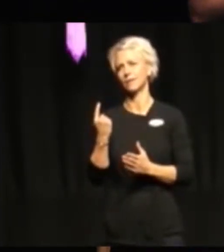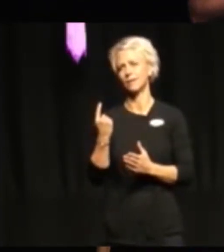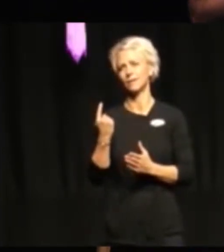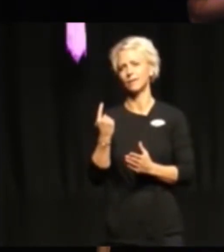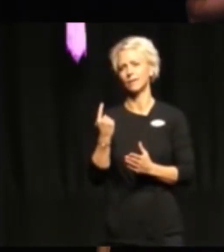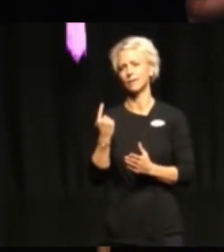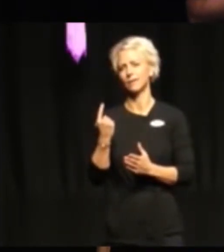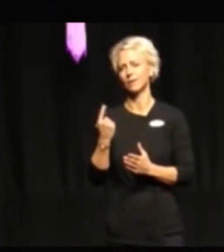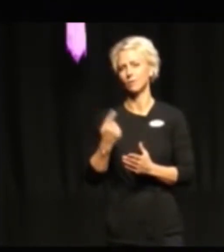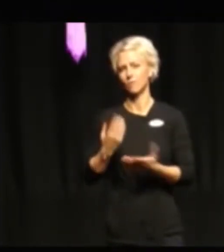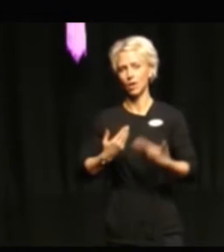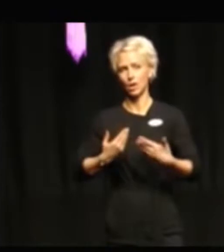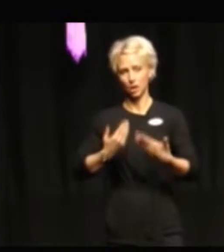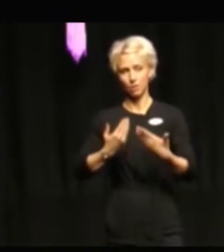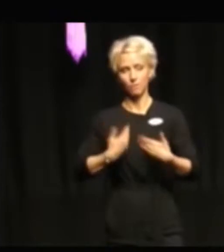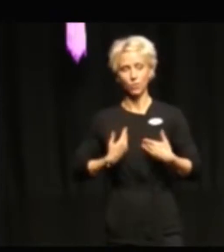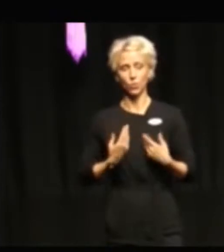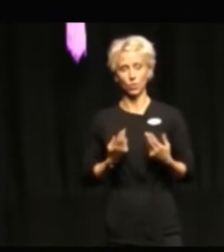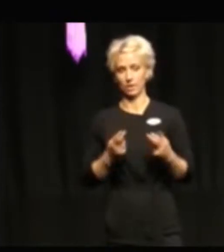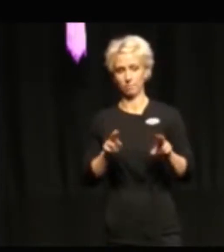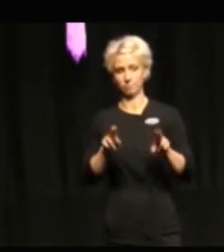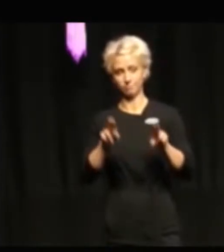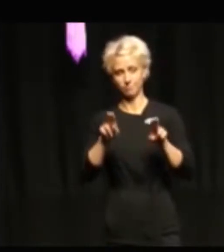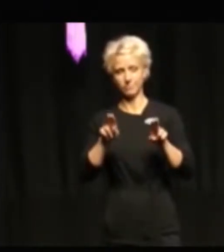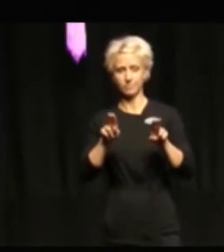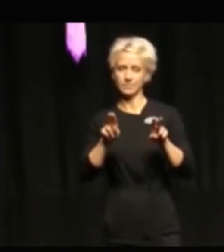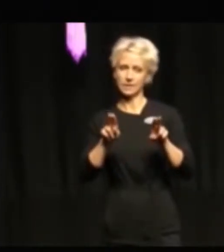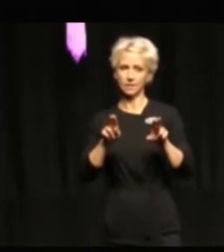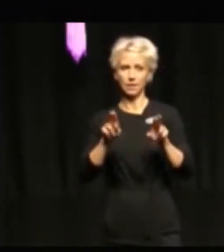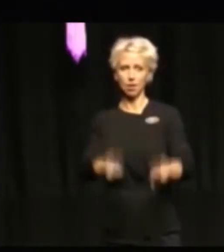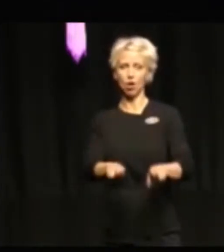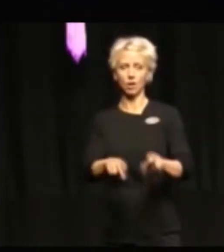get a court decision on a violation, I would say.